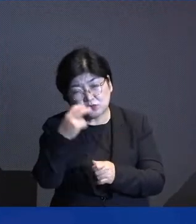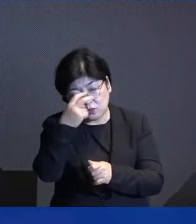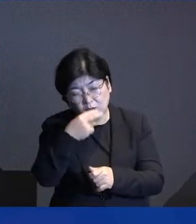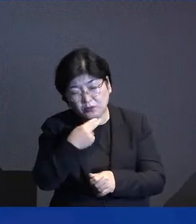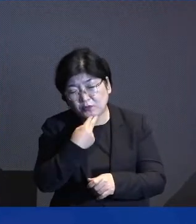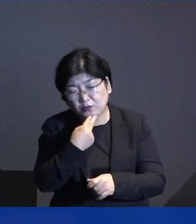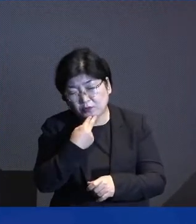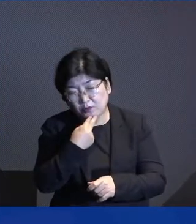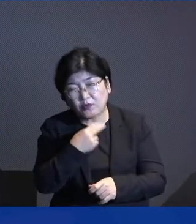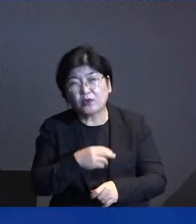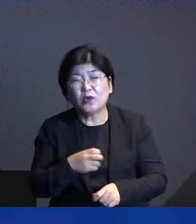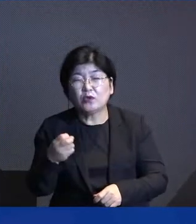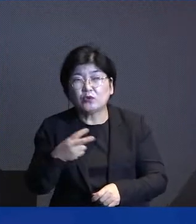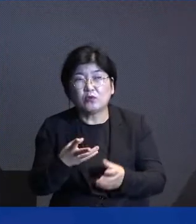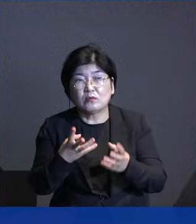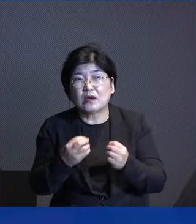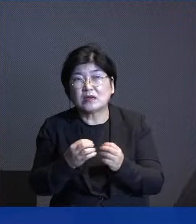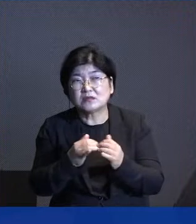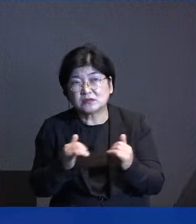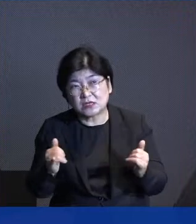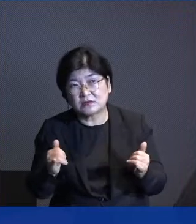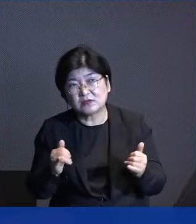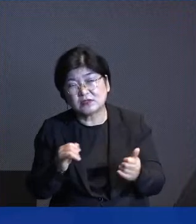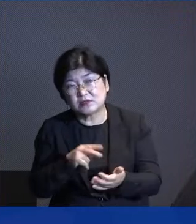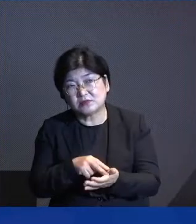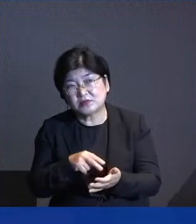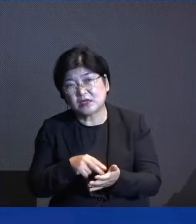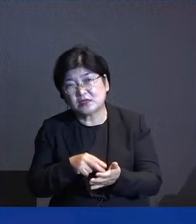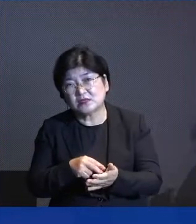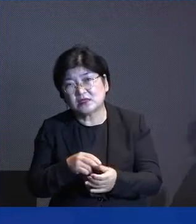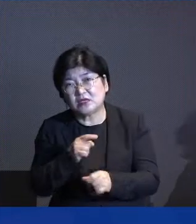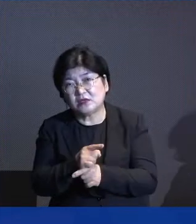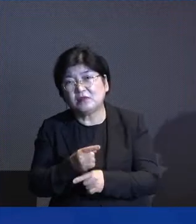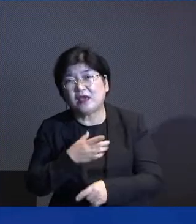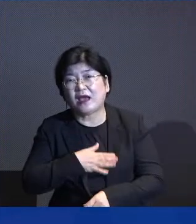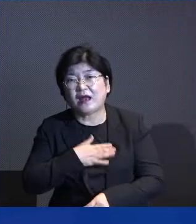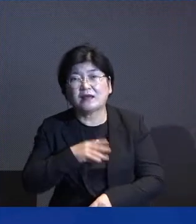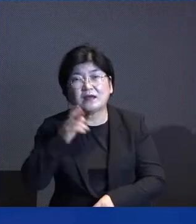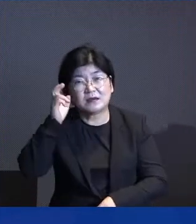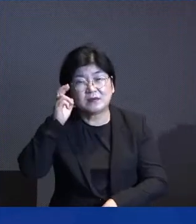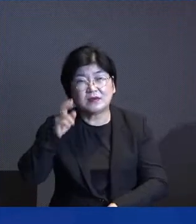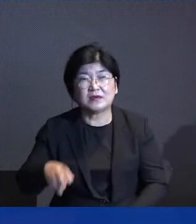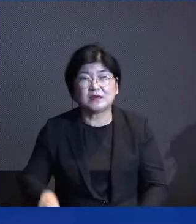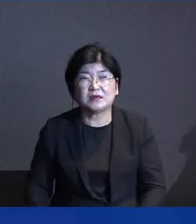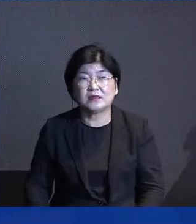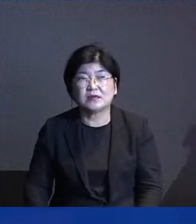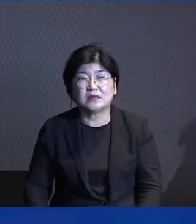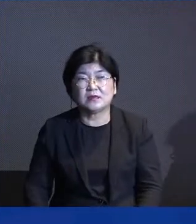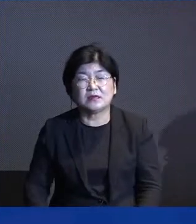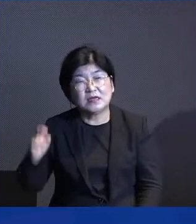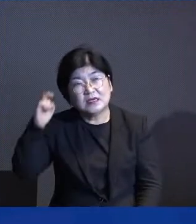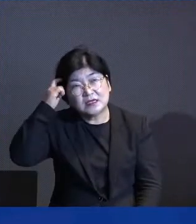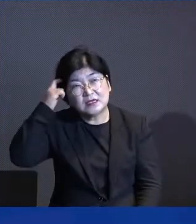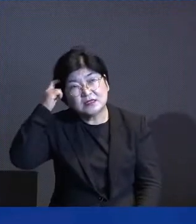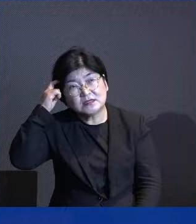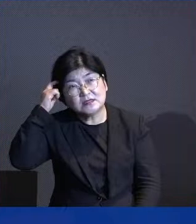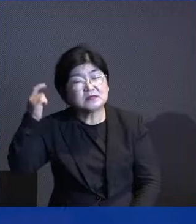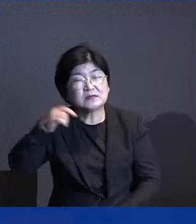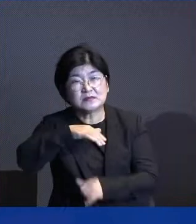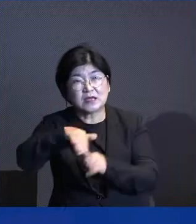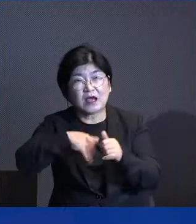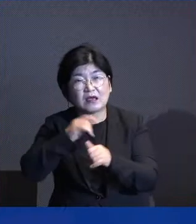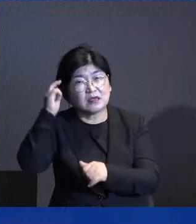sure many of you who work have actually seen a rapid decline in cognitive status, especially due to lack of social